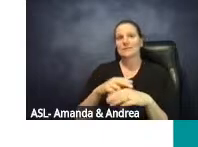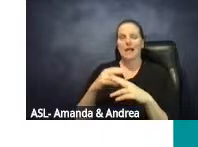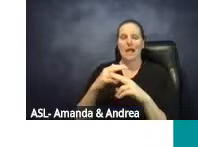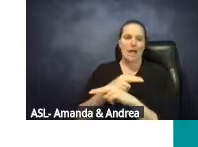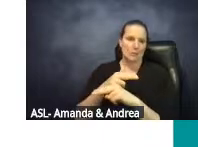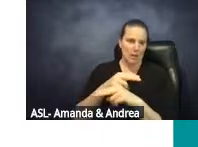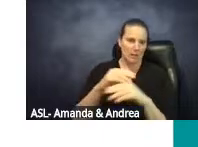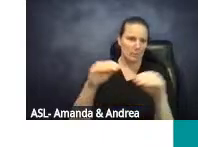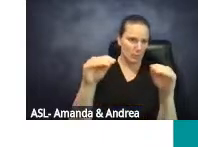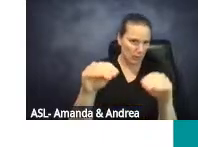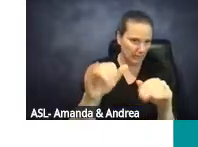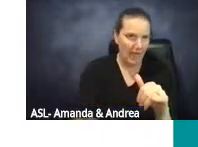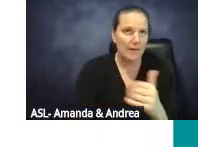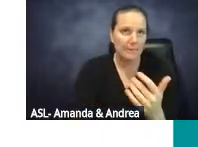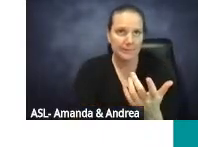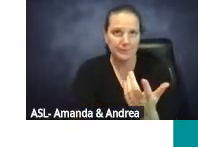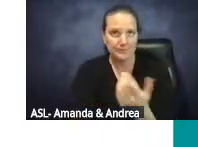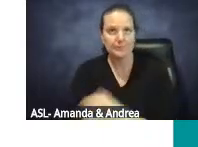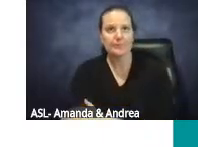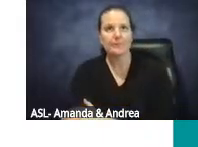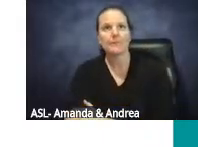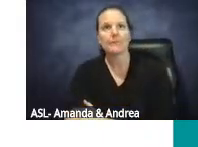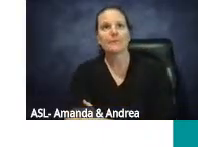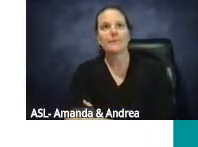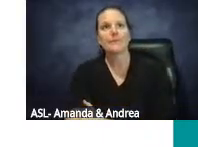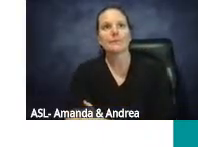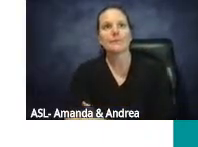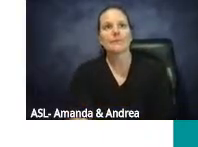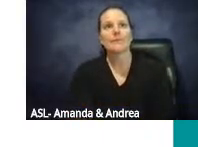that component of the project. I'll